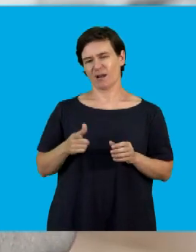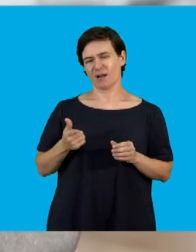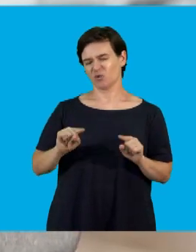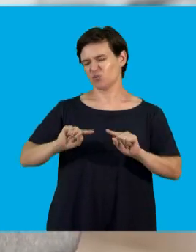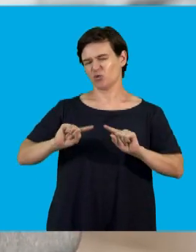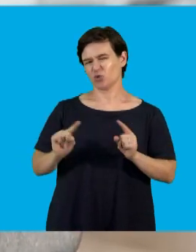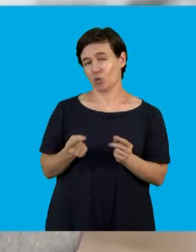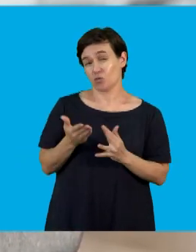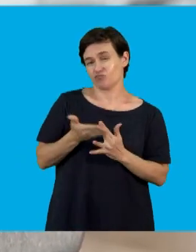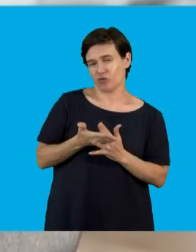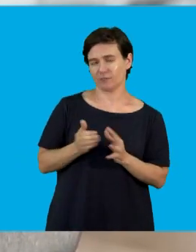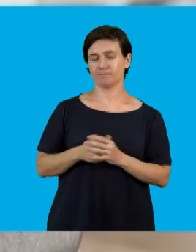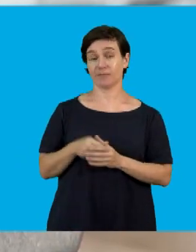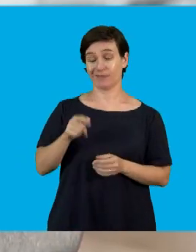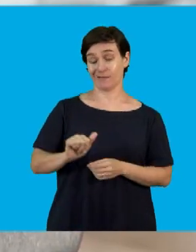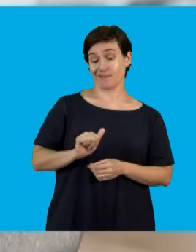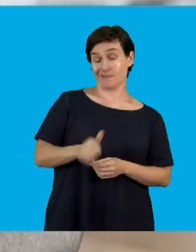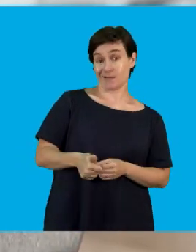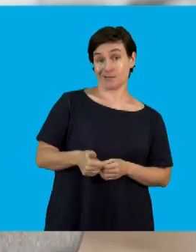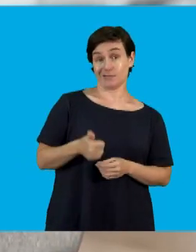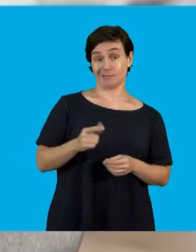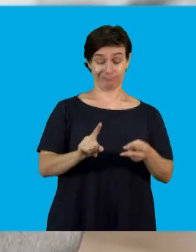and then when we come back, we're moving on to